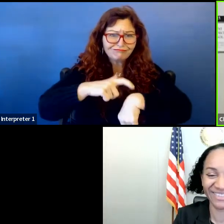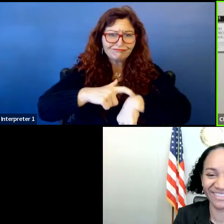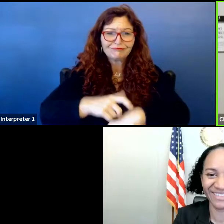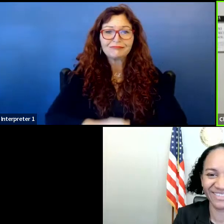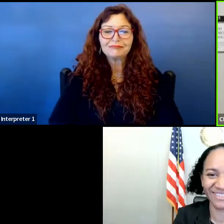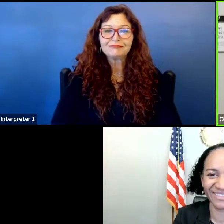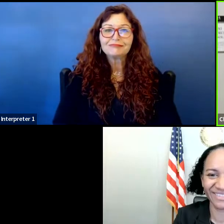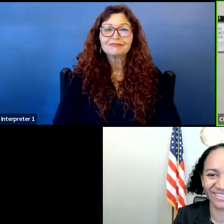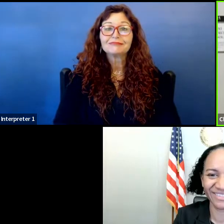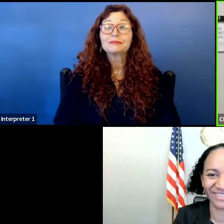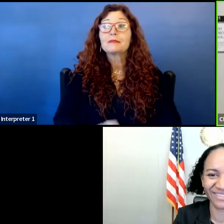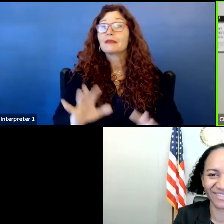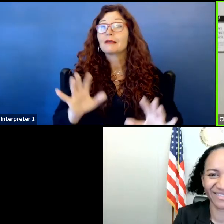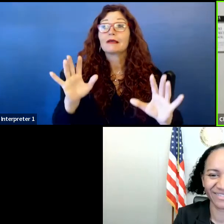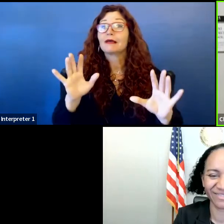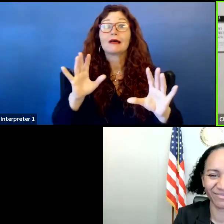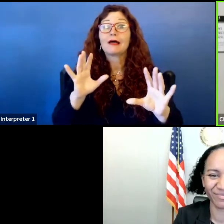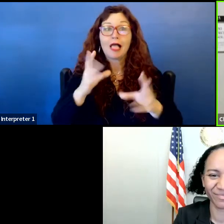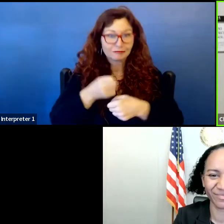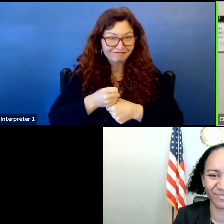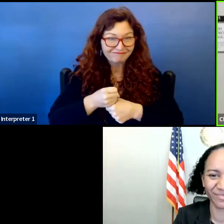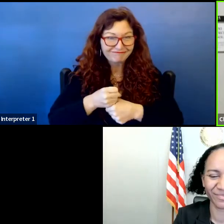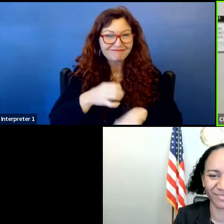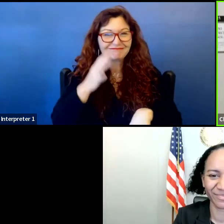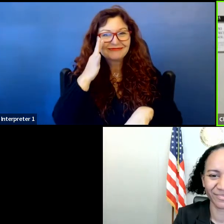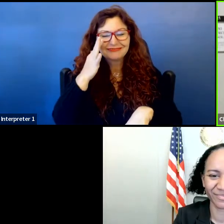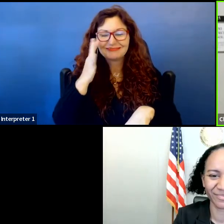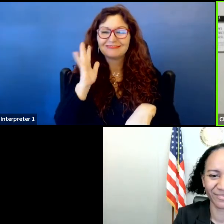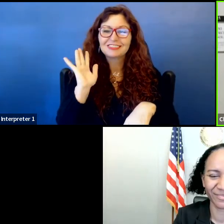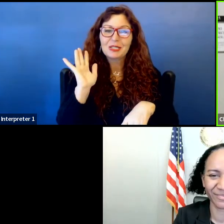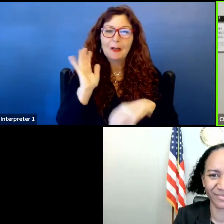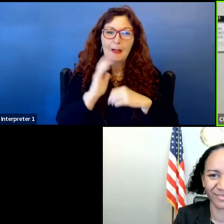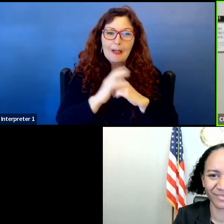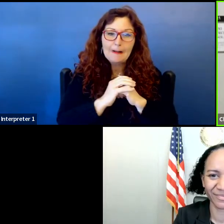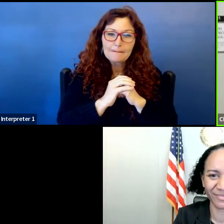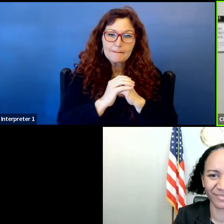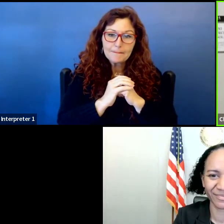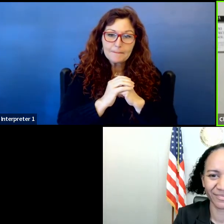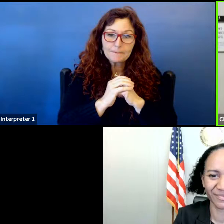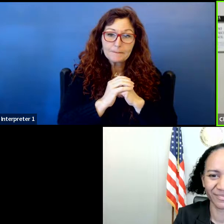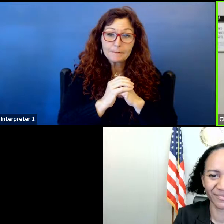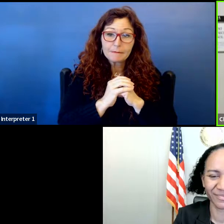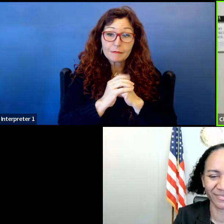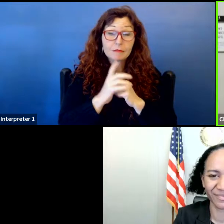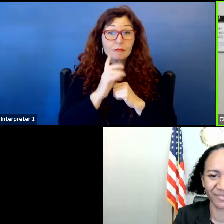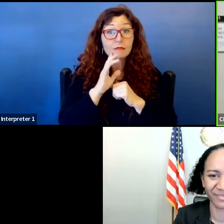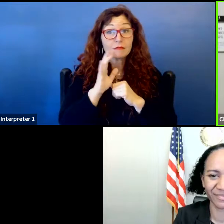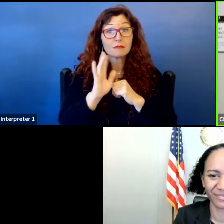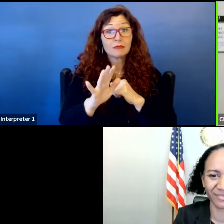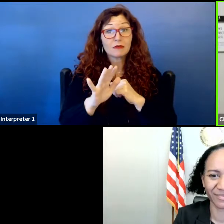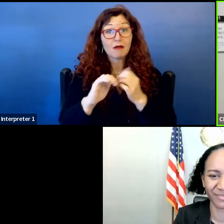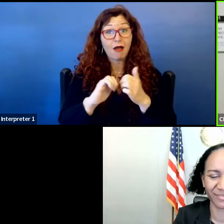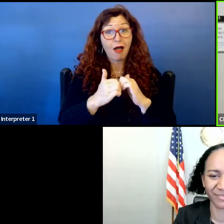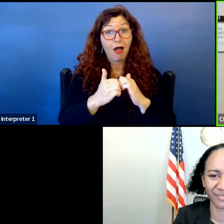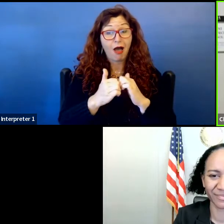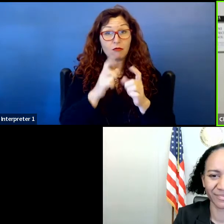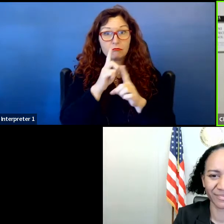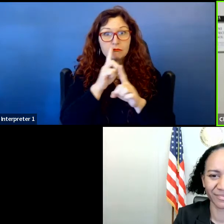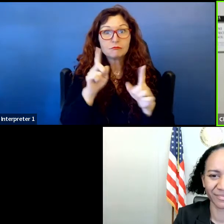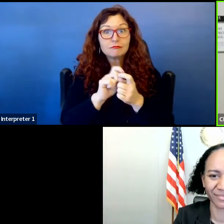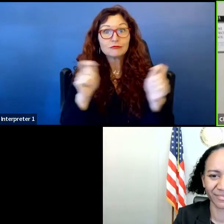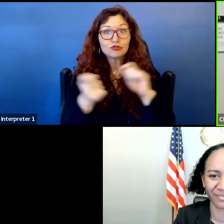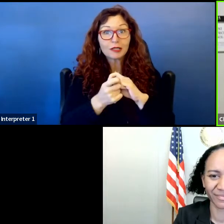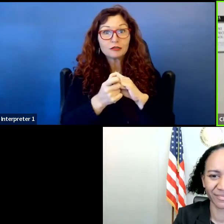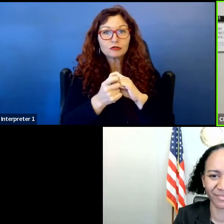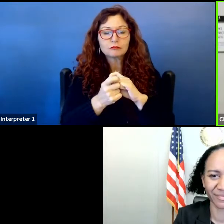in conclusion it takes all of us to actually to make that choice to make a change we don't